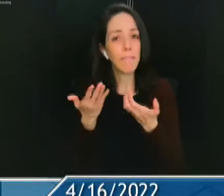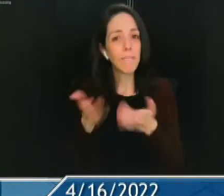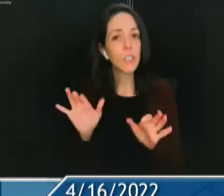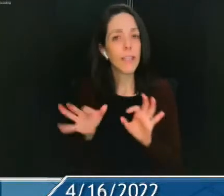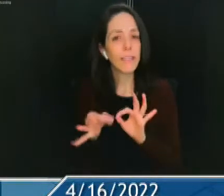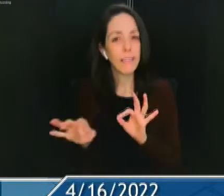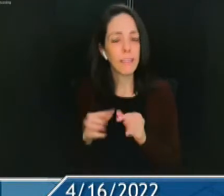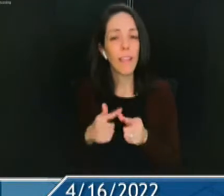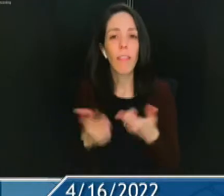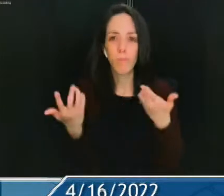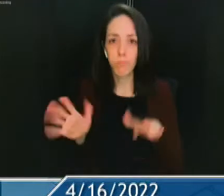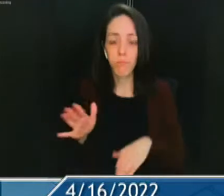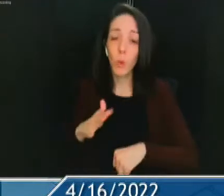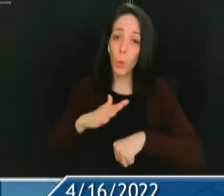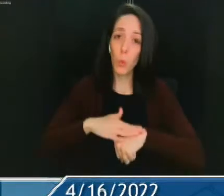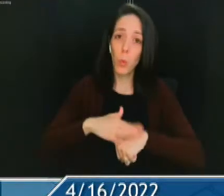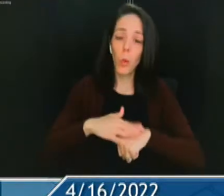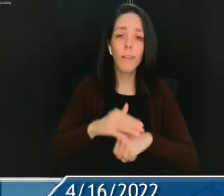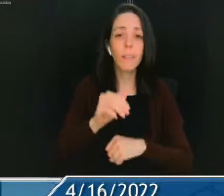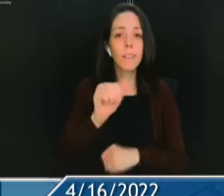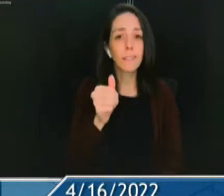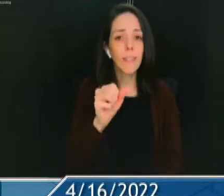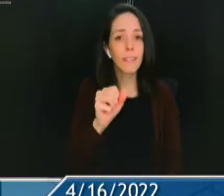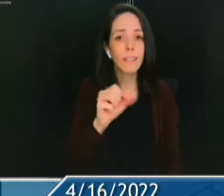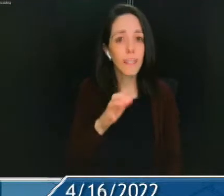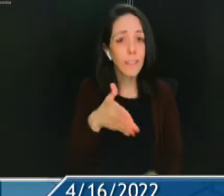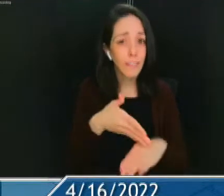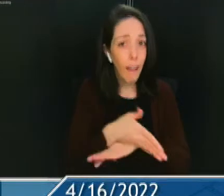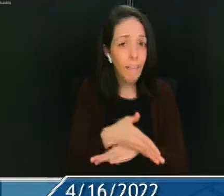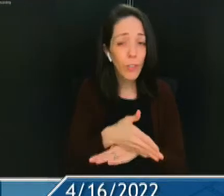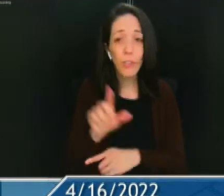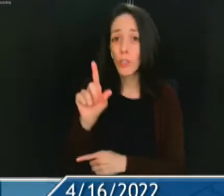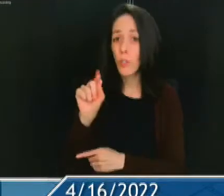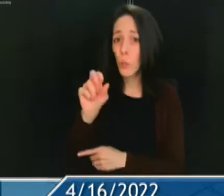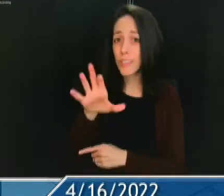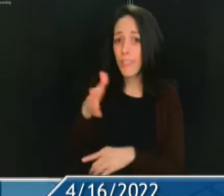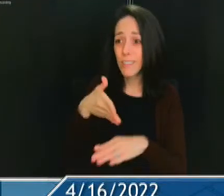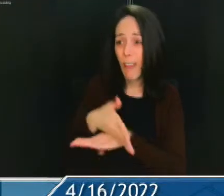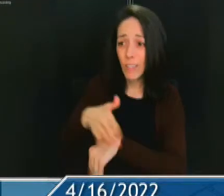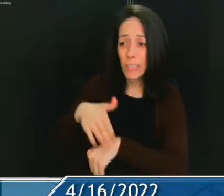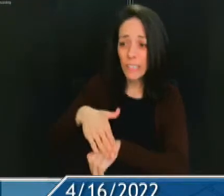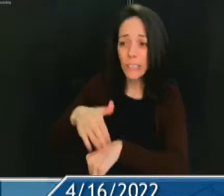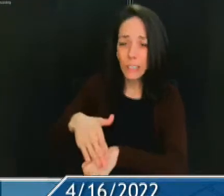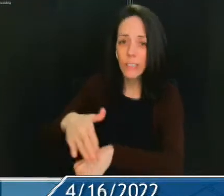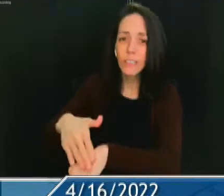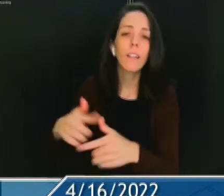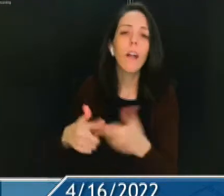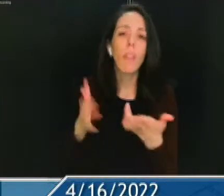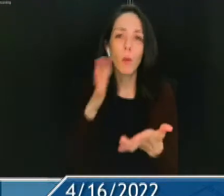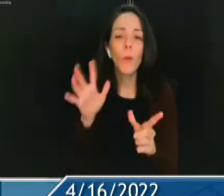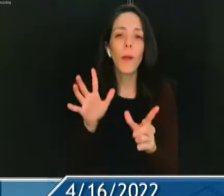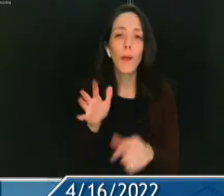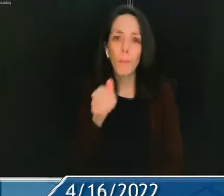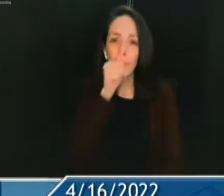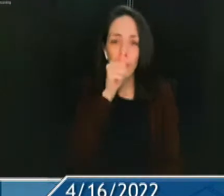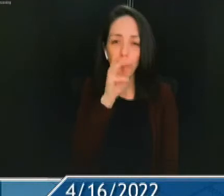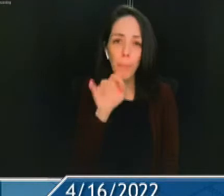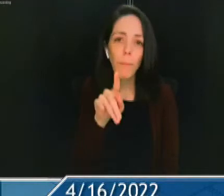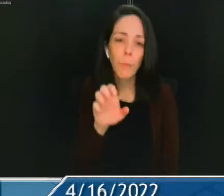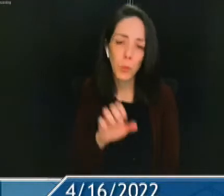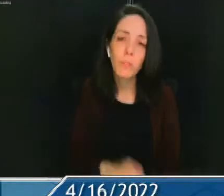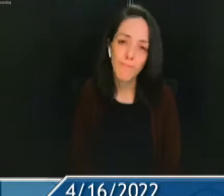another warning at 10 seconds after, and then again at 20 seconds after. And then beyond that, we'll just ask that you be muted